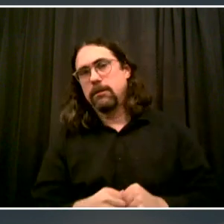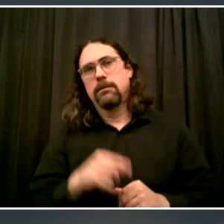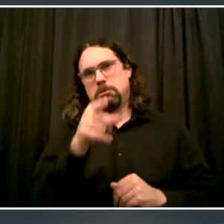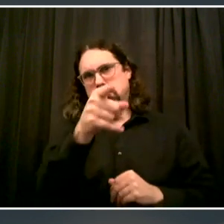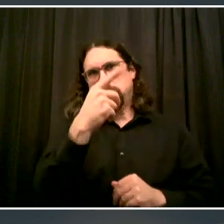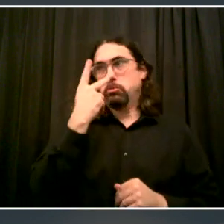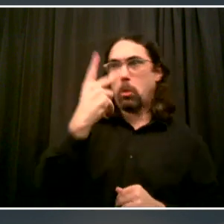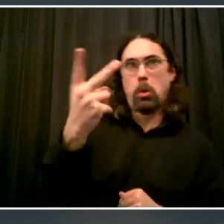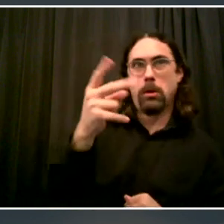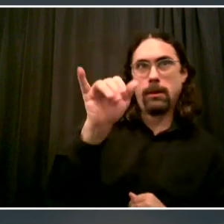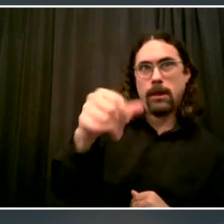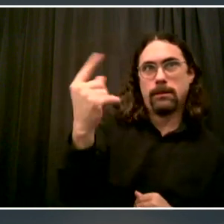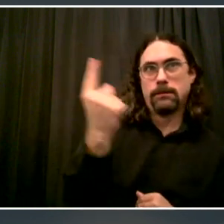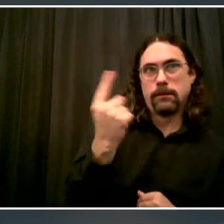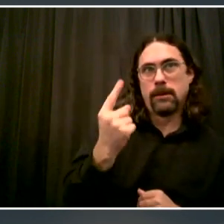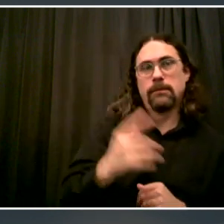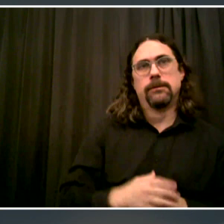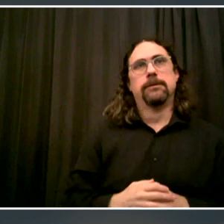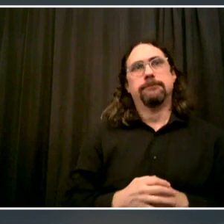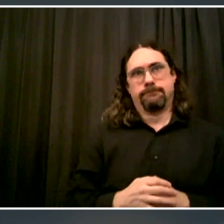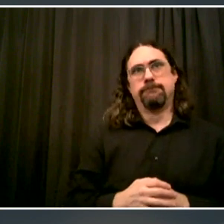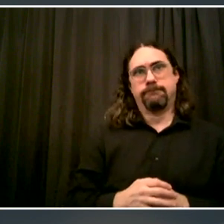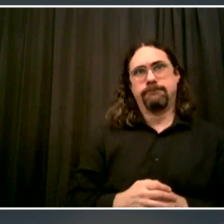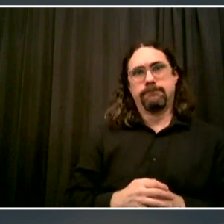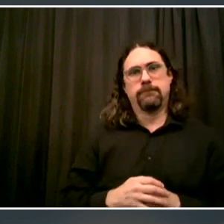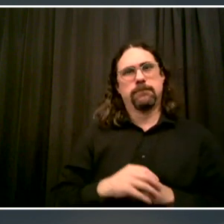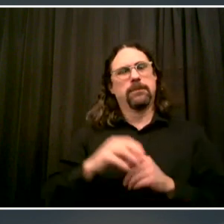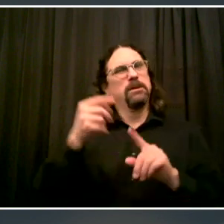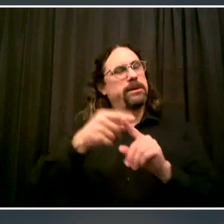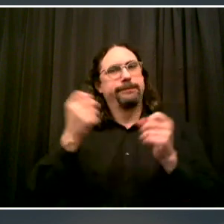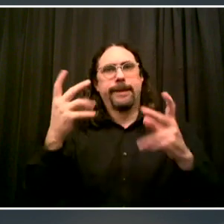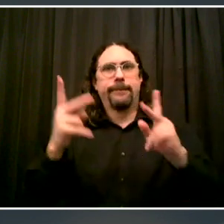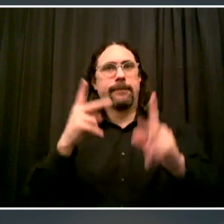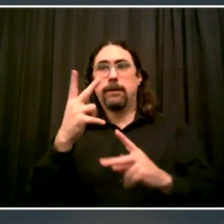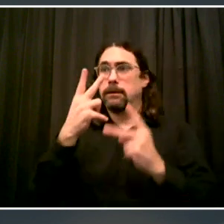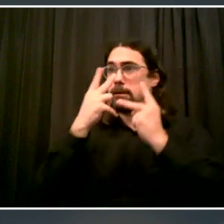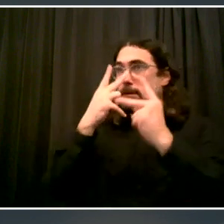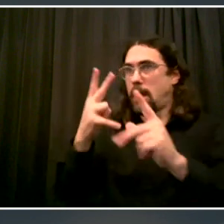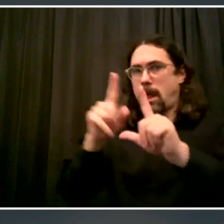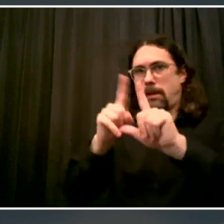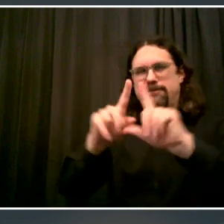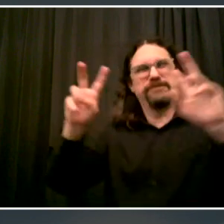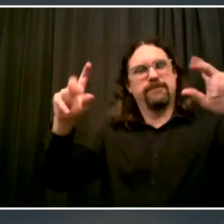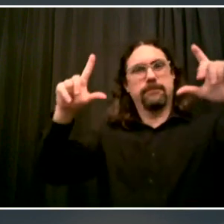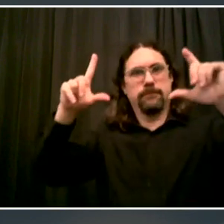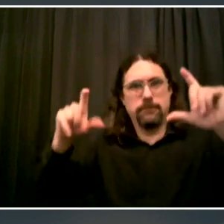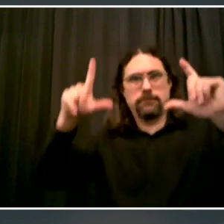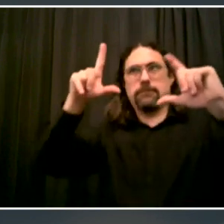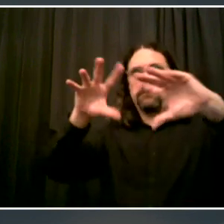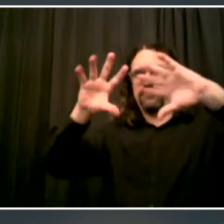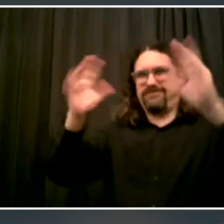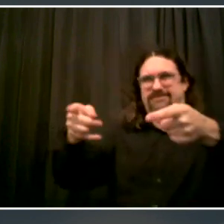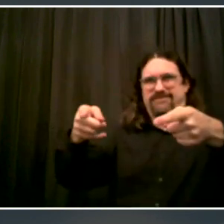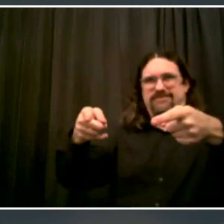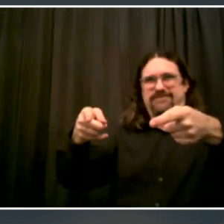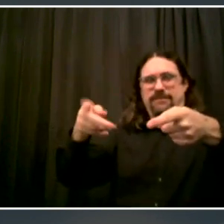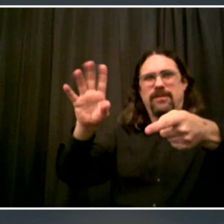a few just details of that incident to you that you may or may not be aware of. You know, we are handling